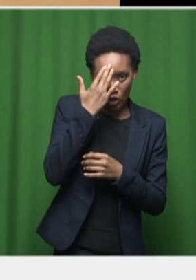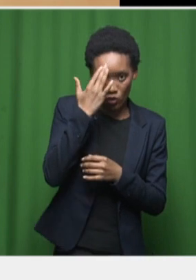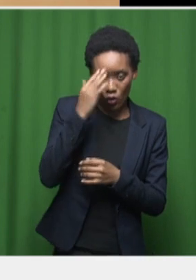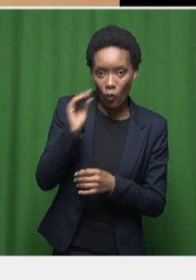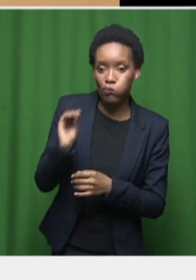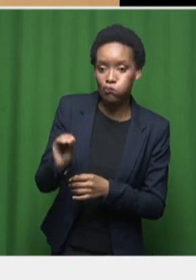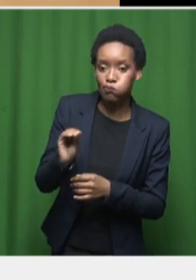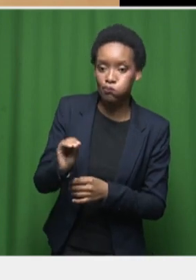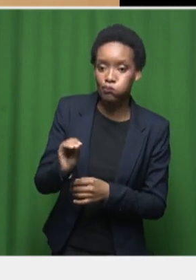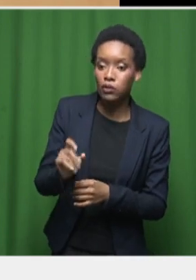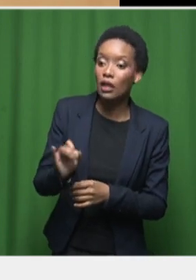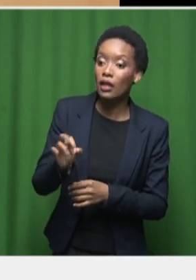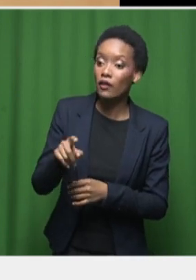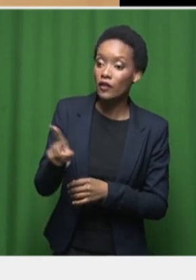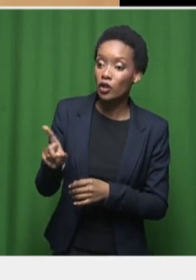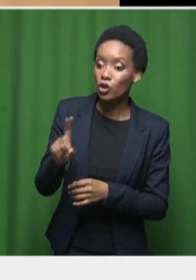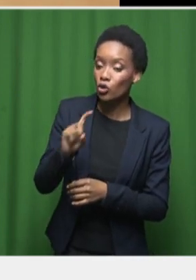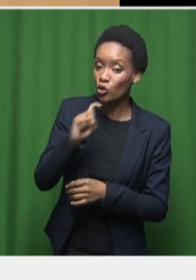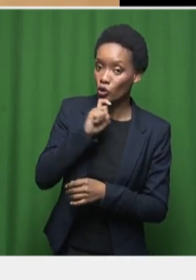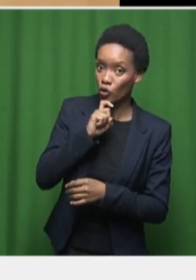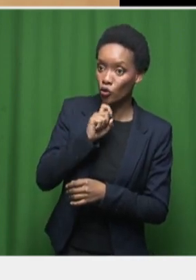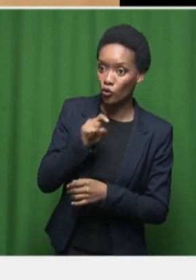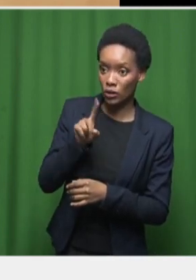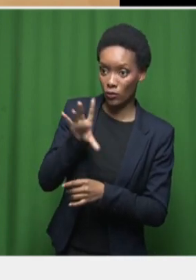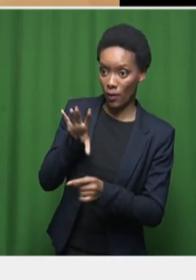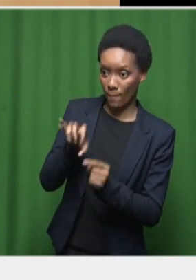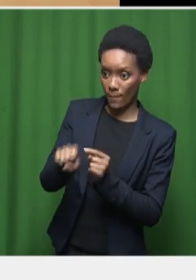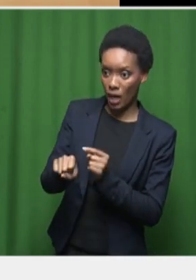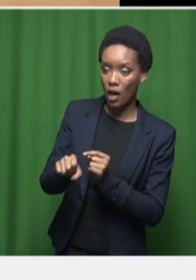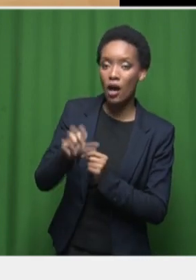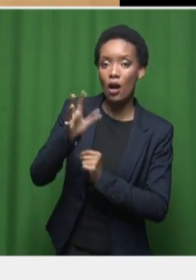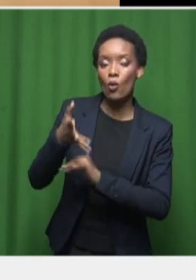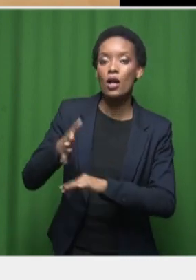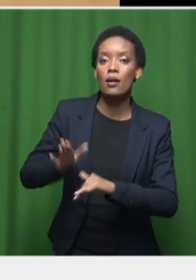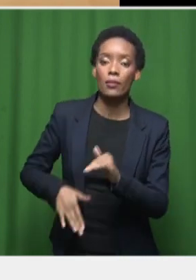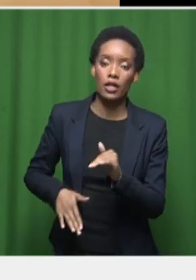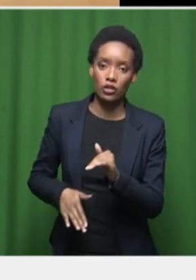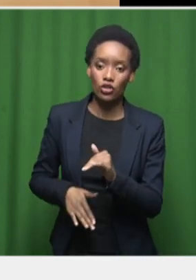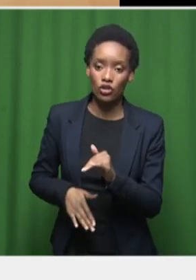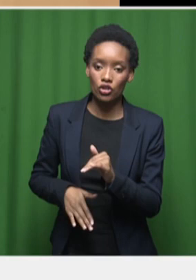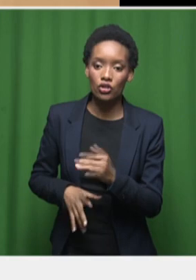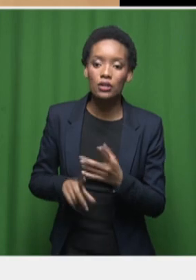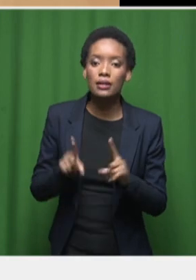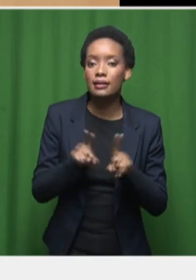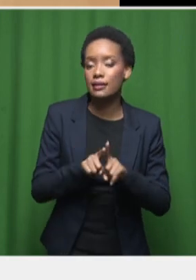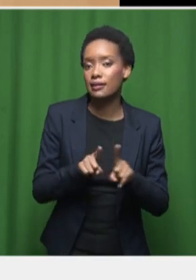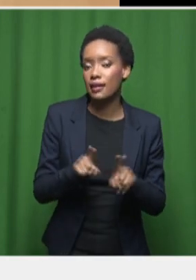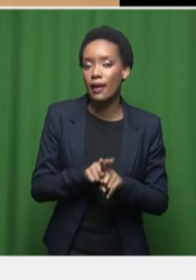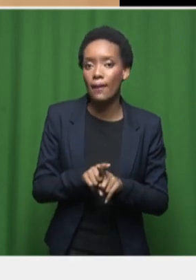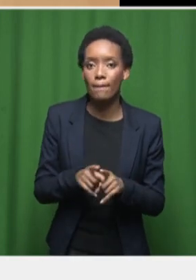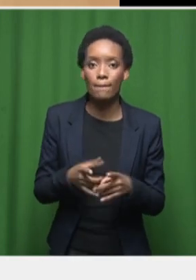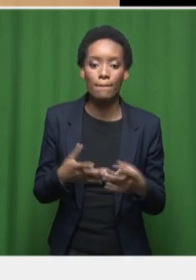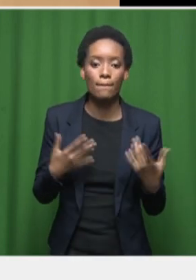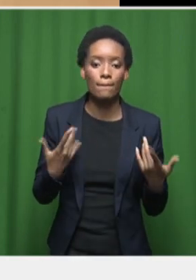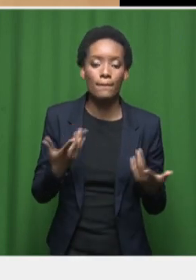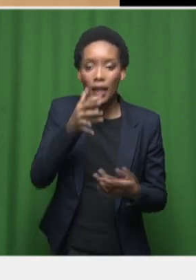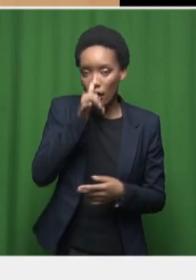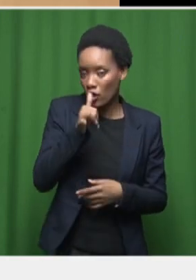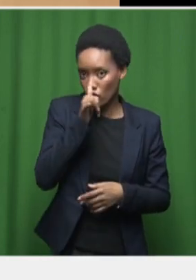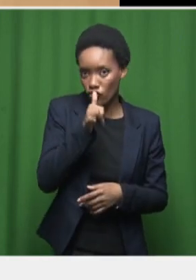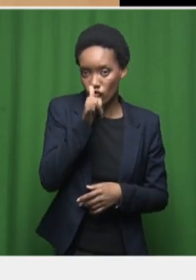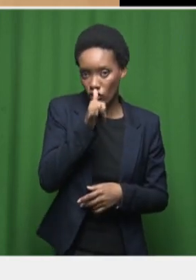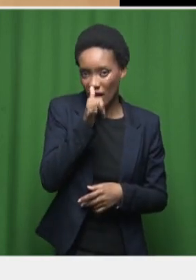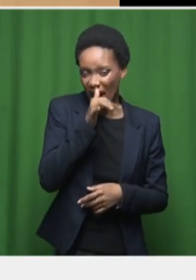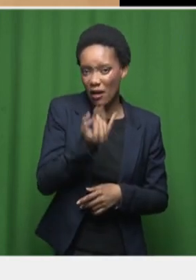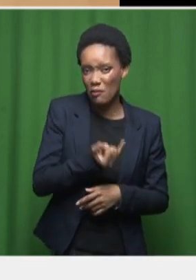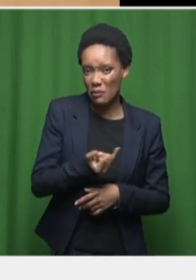it and you are caught, then there's implication for that. It's similar to it's like a crime, but similar